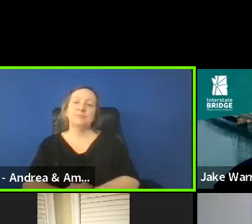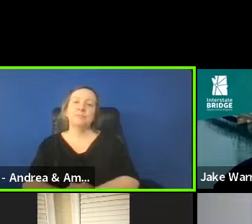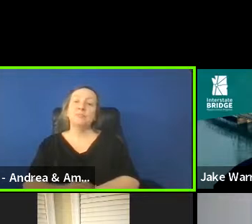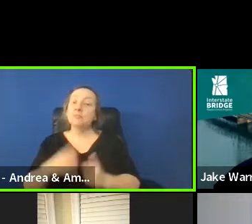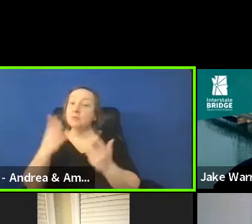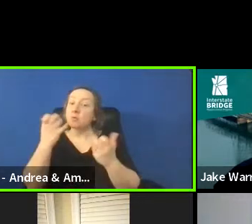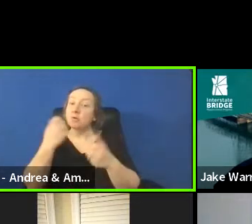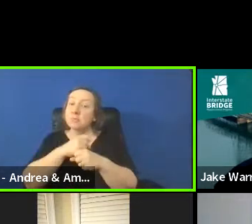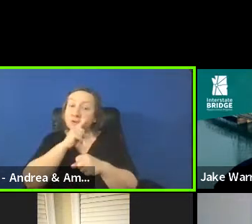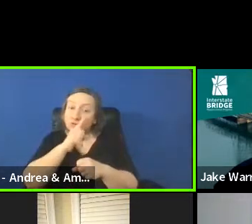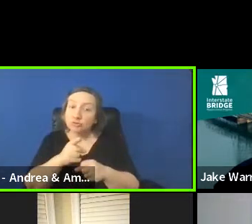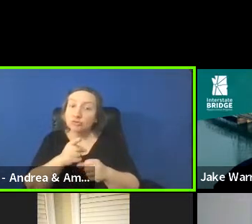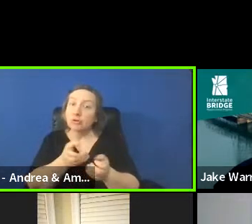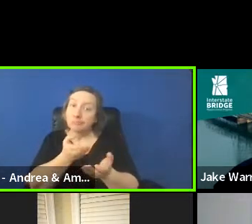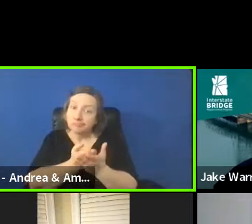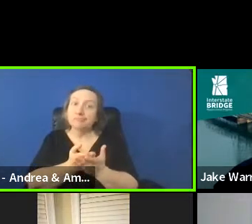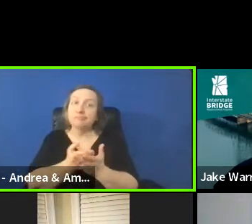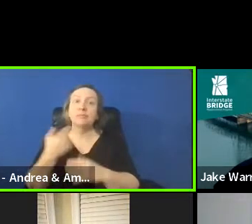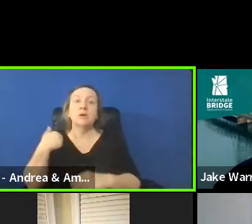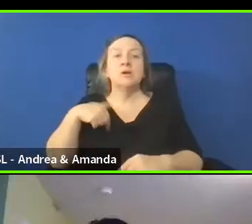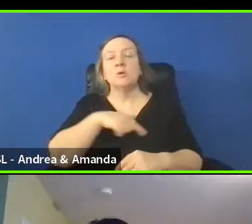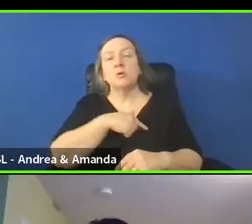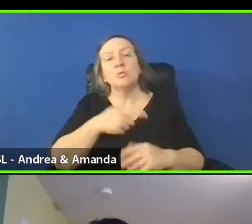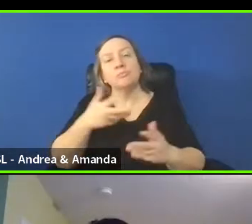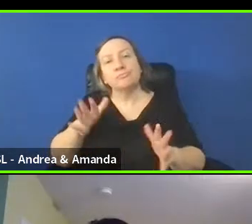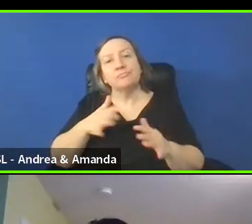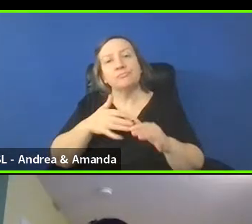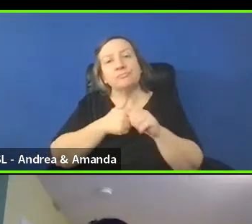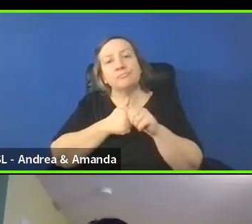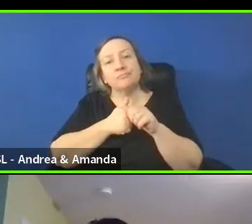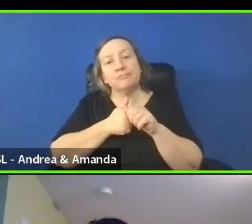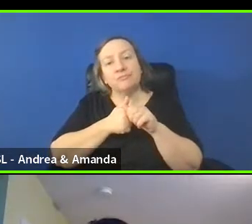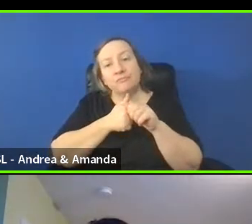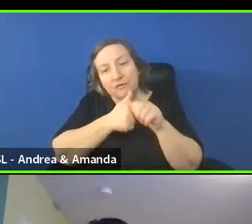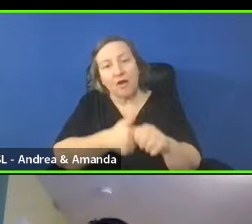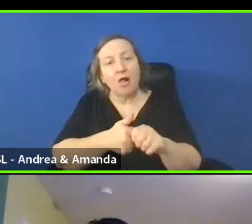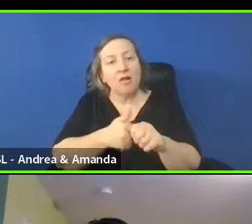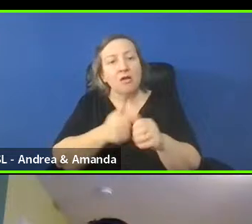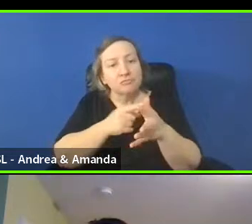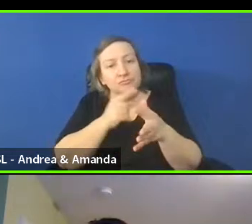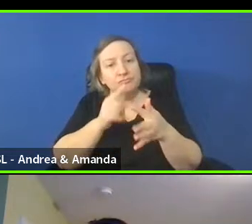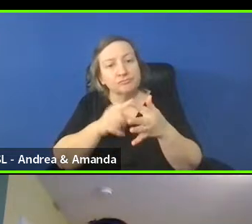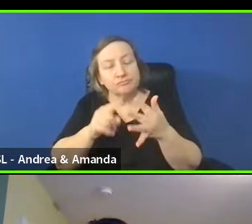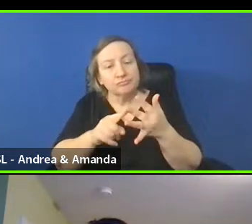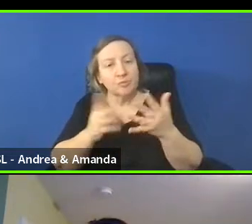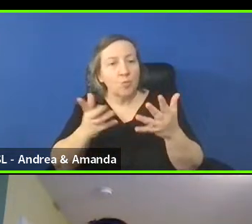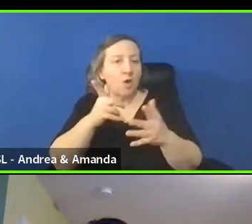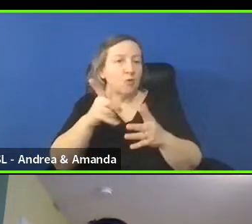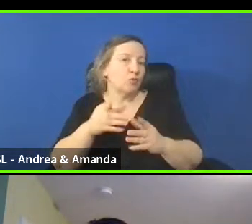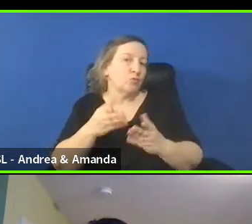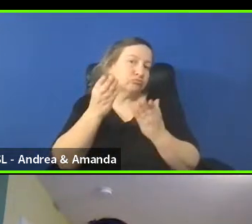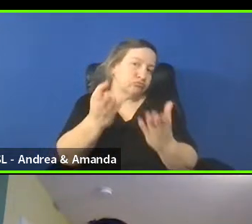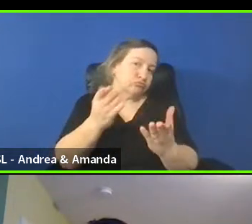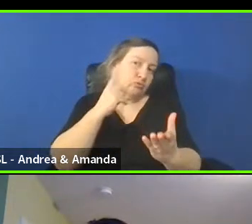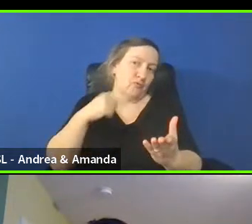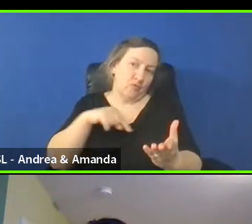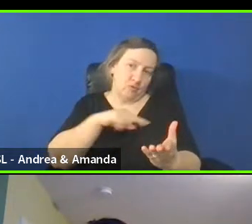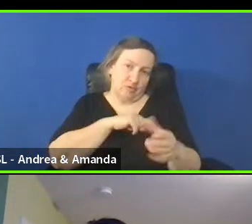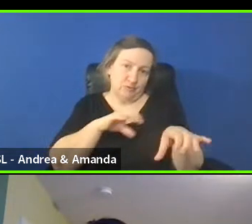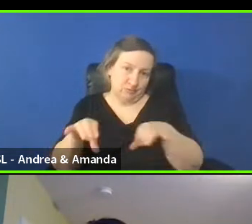to verify that we have followed some of the things that you have put on the table for